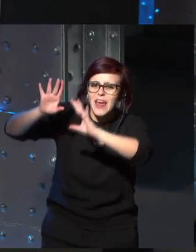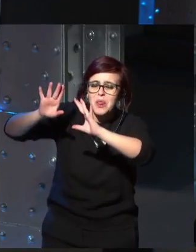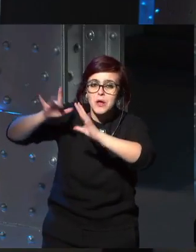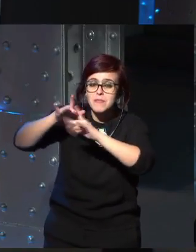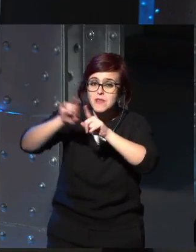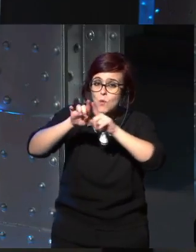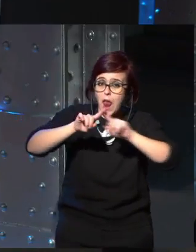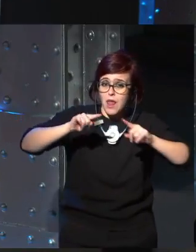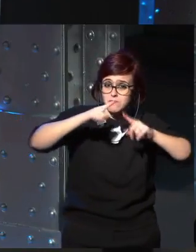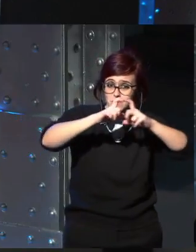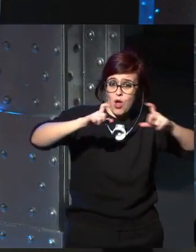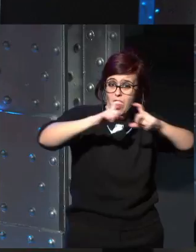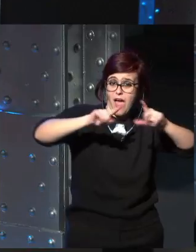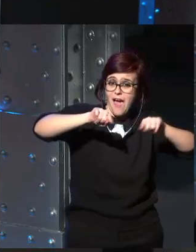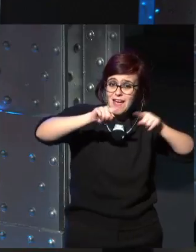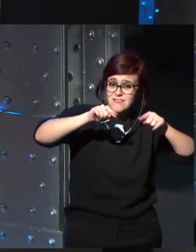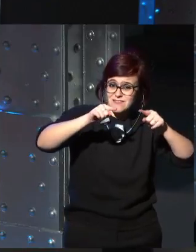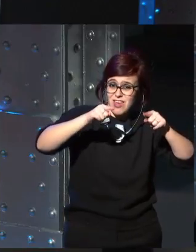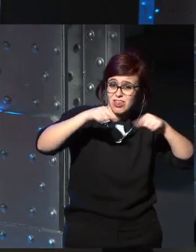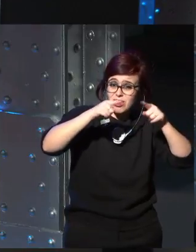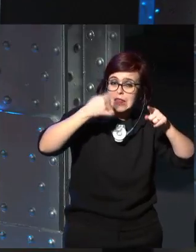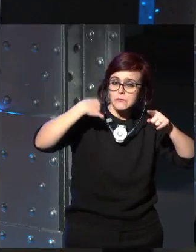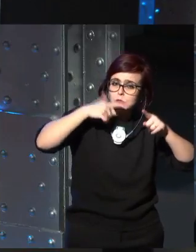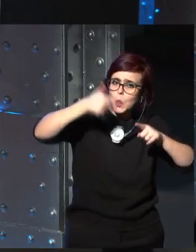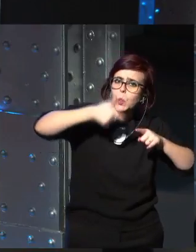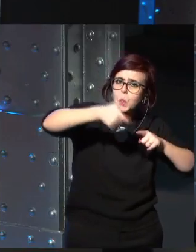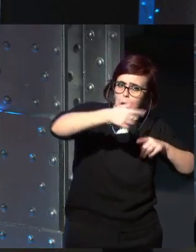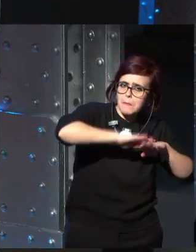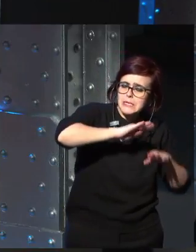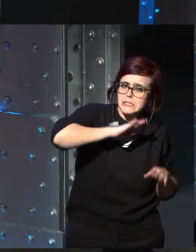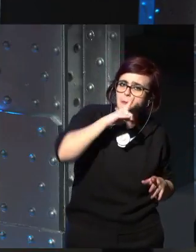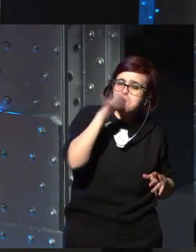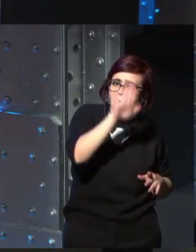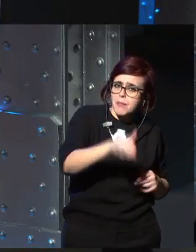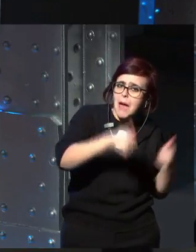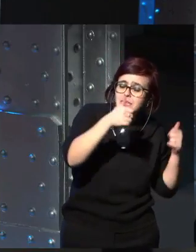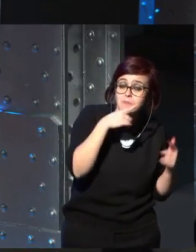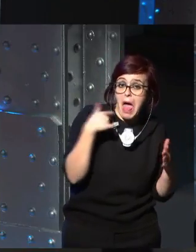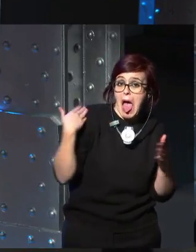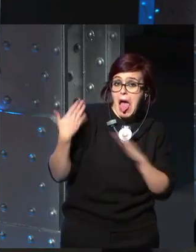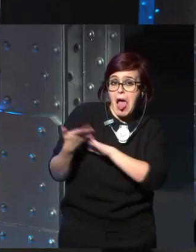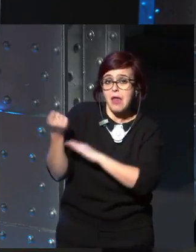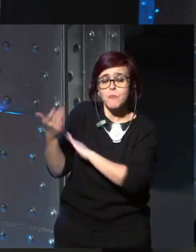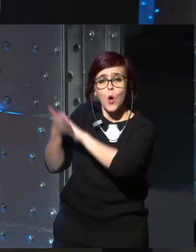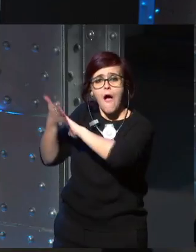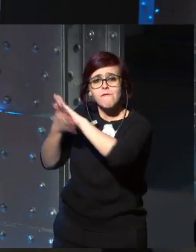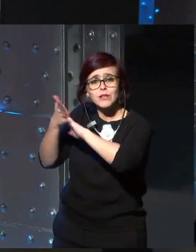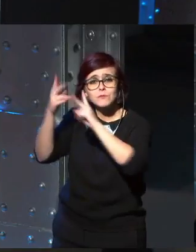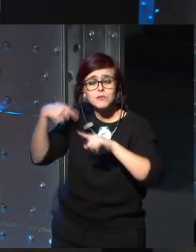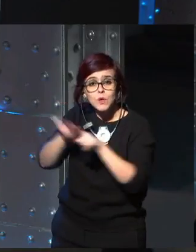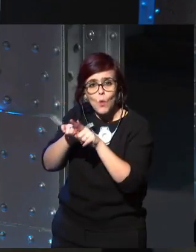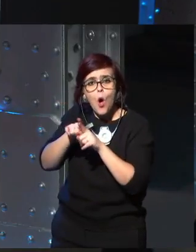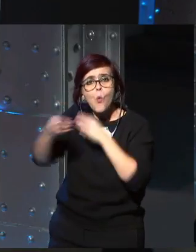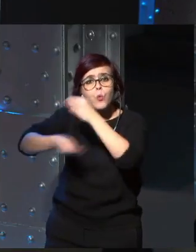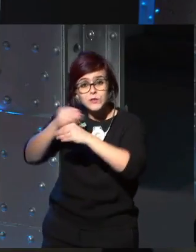very durable. I mean, I talked to someone a recording engineer who still uses cylinders. I mean, he does things like he'll do corporate events and parties and stuff,